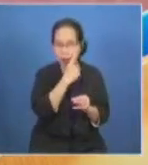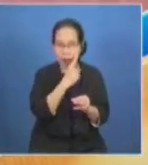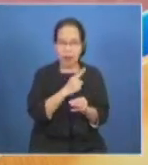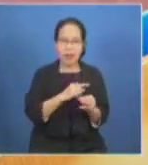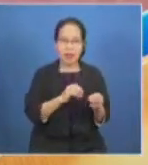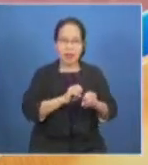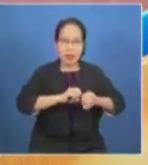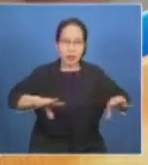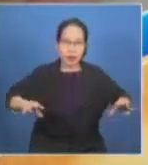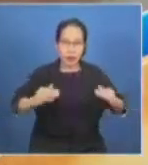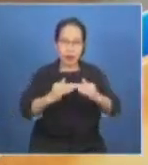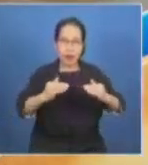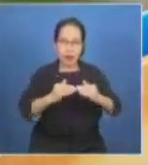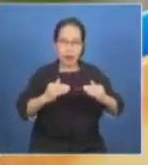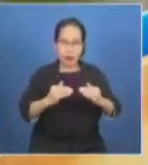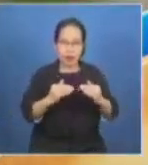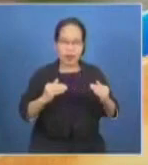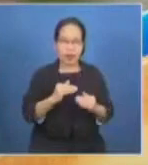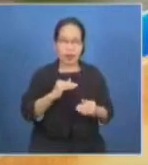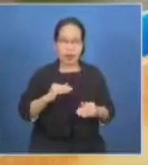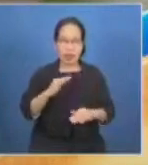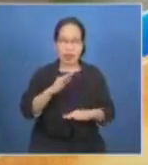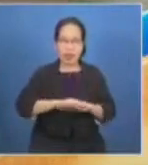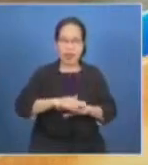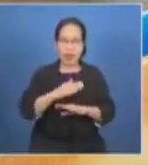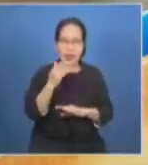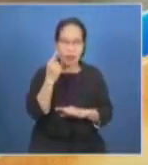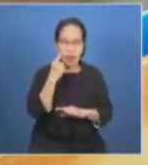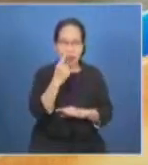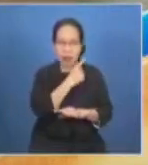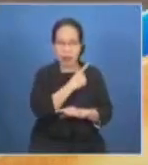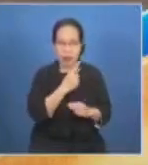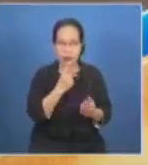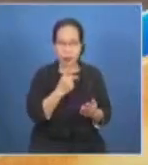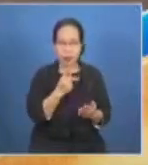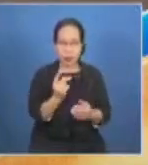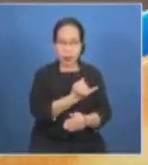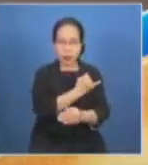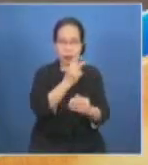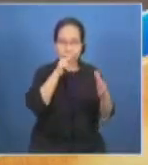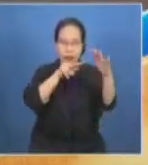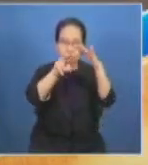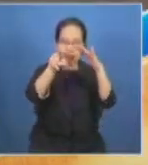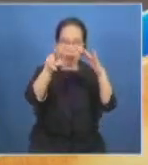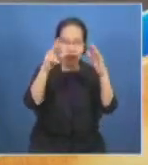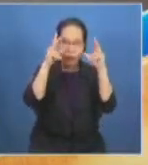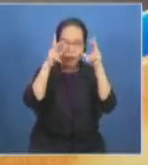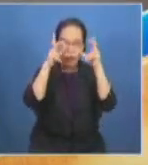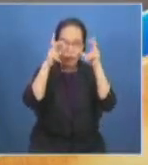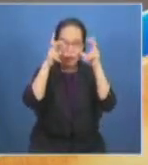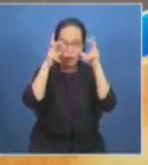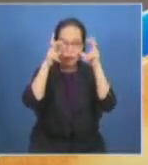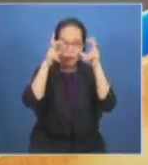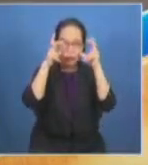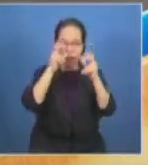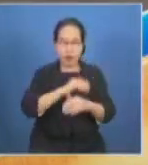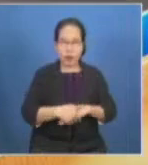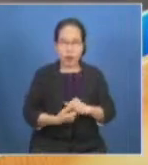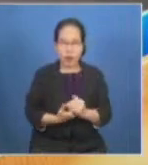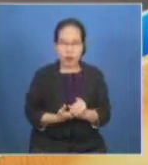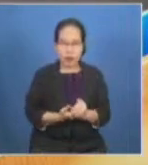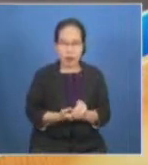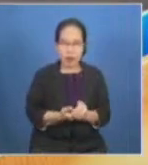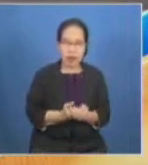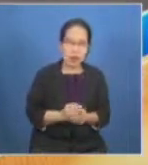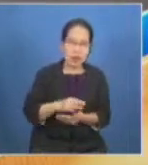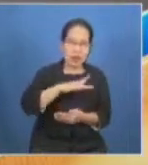notice, if you blink your eye, it is brought equally on your eyes to improve your vision,